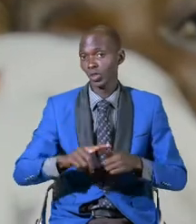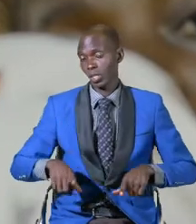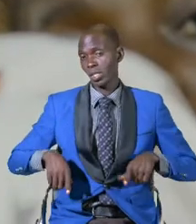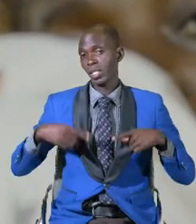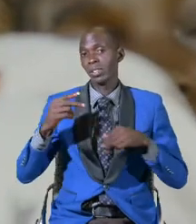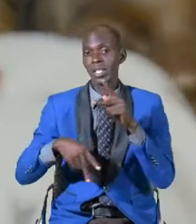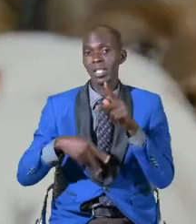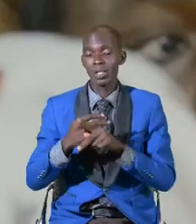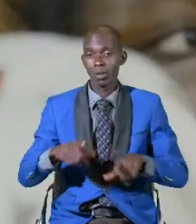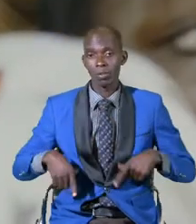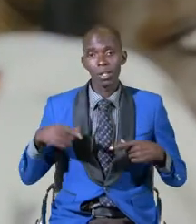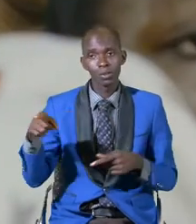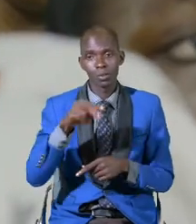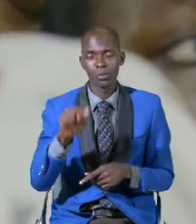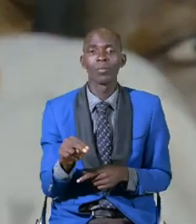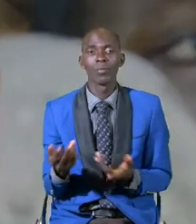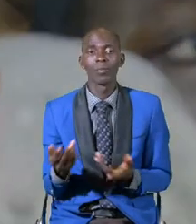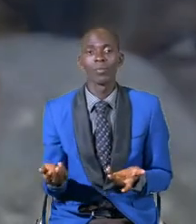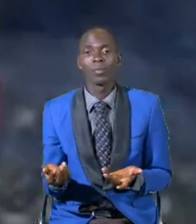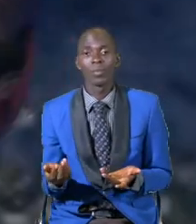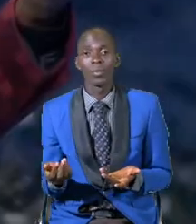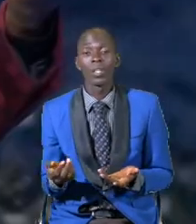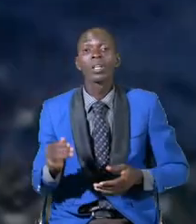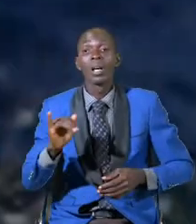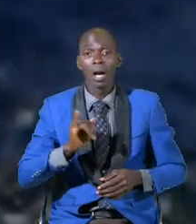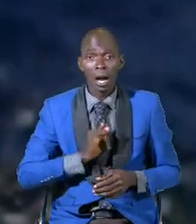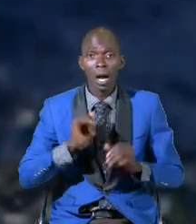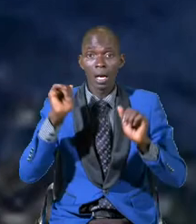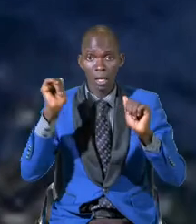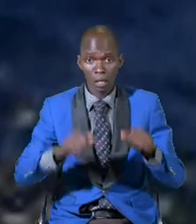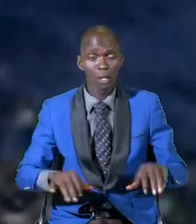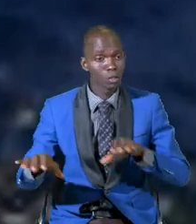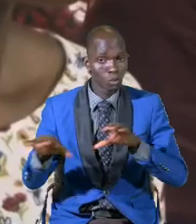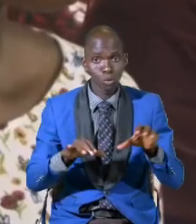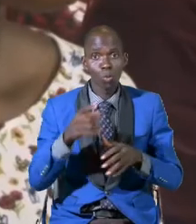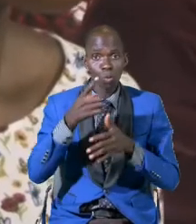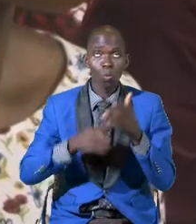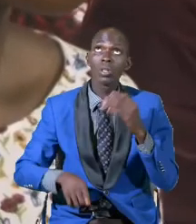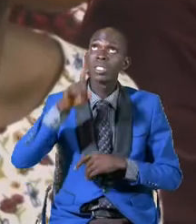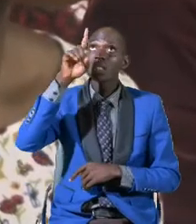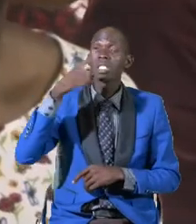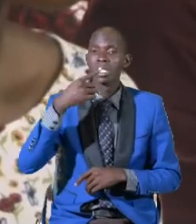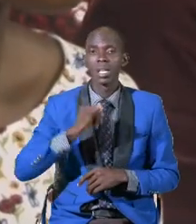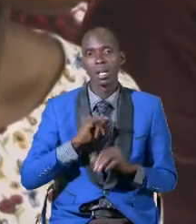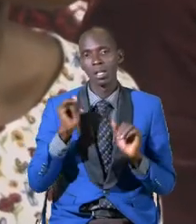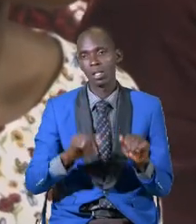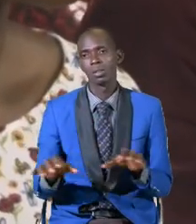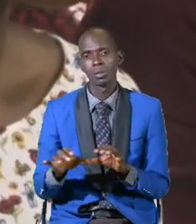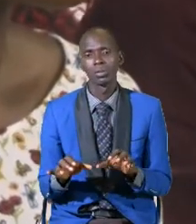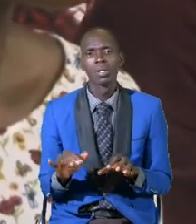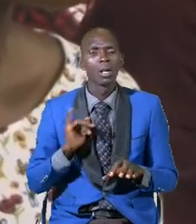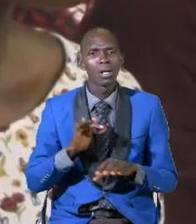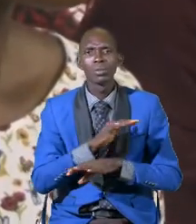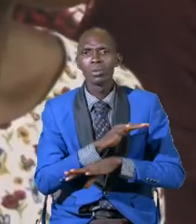can do what he says I can do. I said I can do what he says I can do. I don't compare myself to the